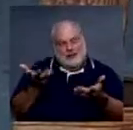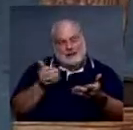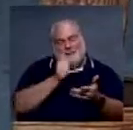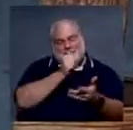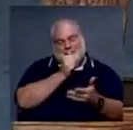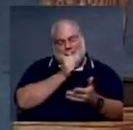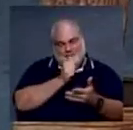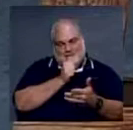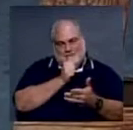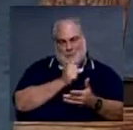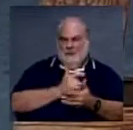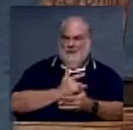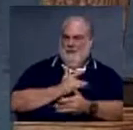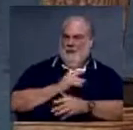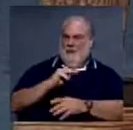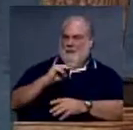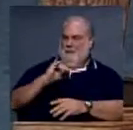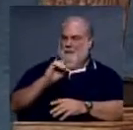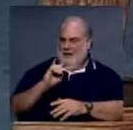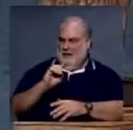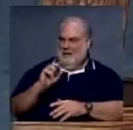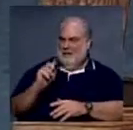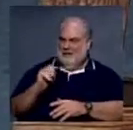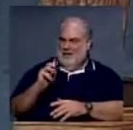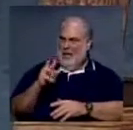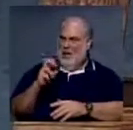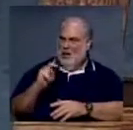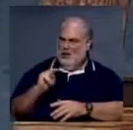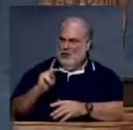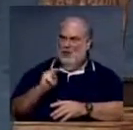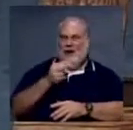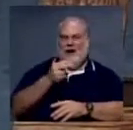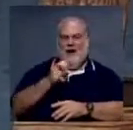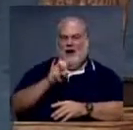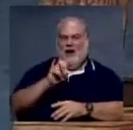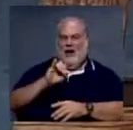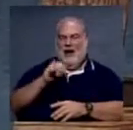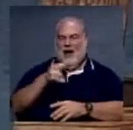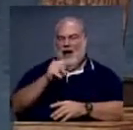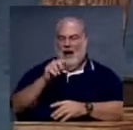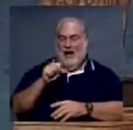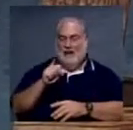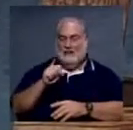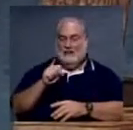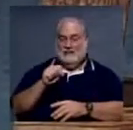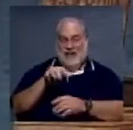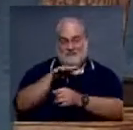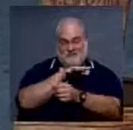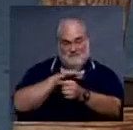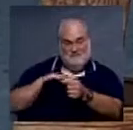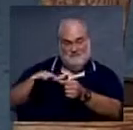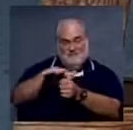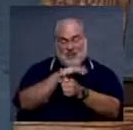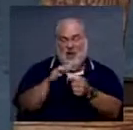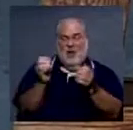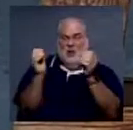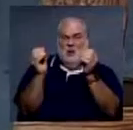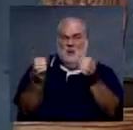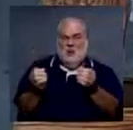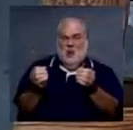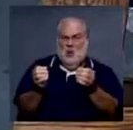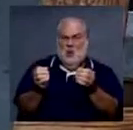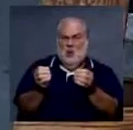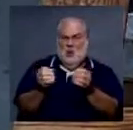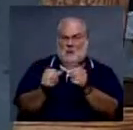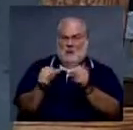we feel that the Midtown Heights, Hillcrest, Riverdale area, there's an unfulfilled need for this type of service.